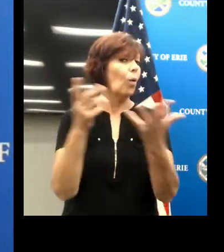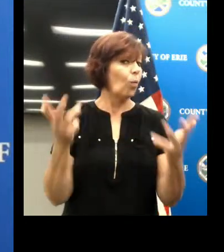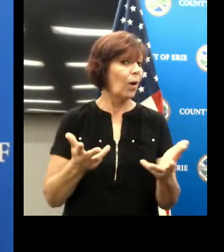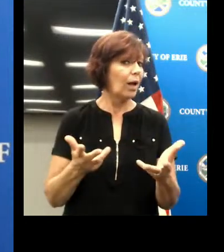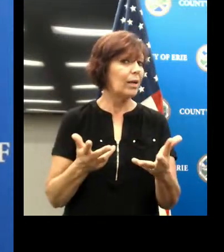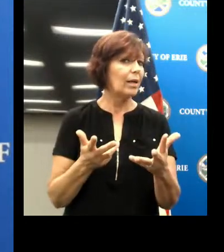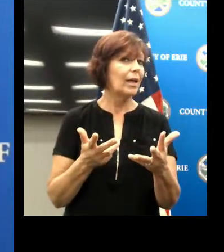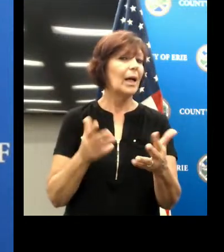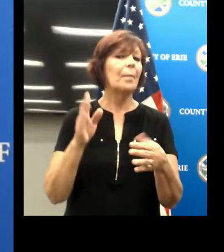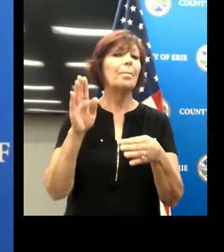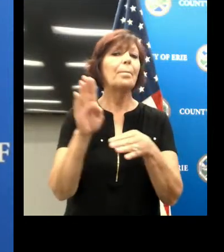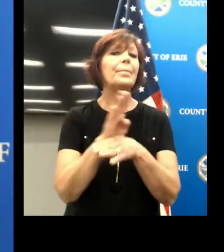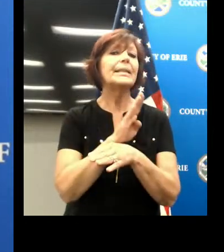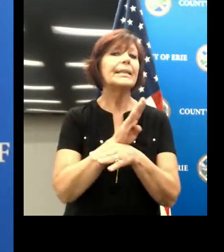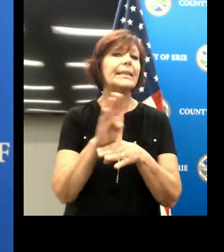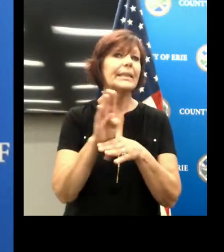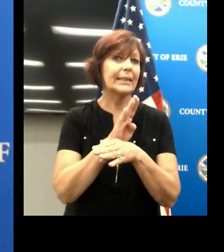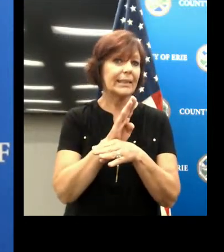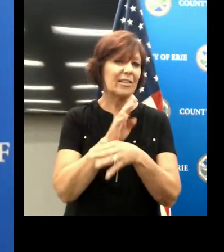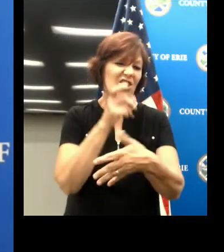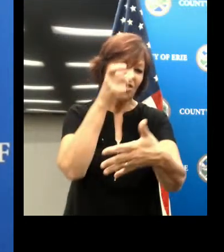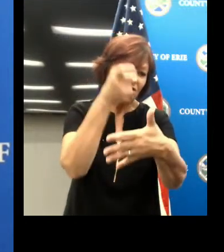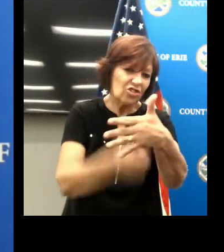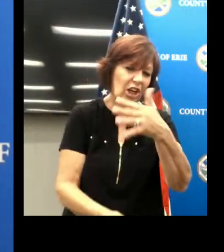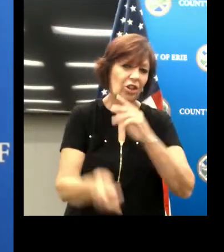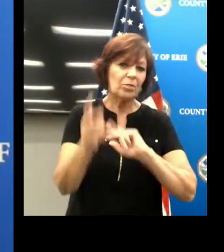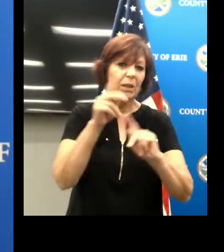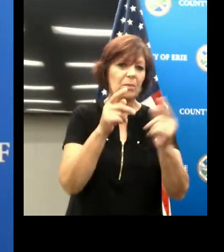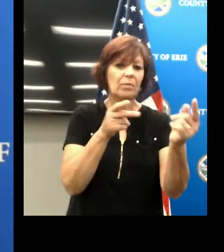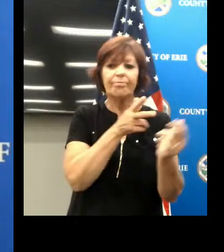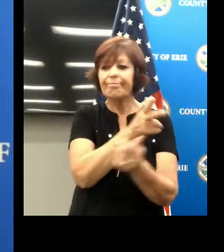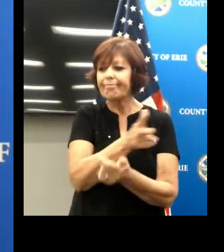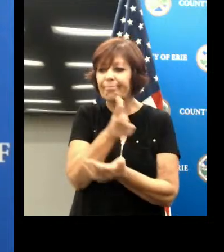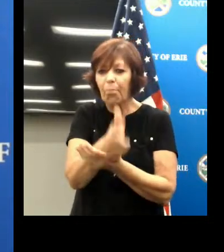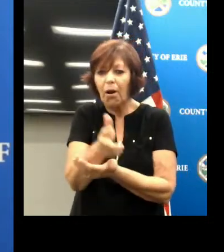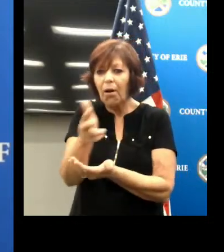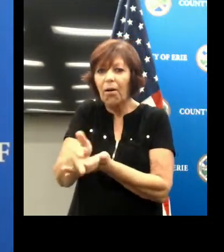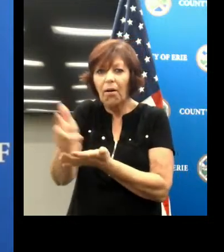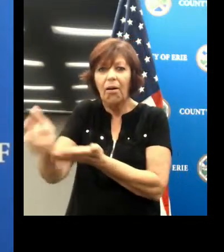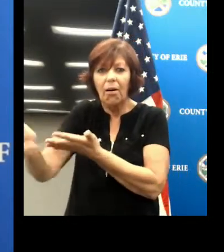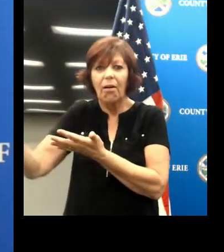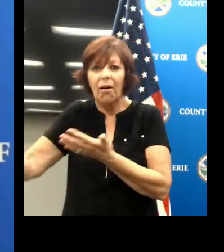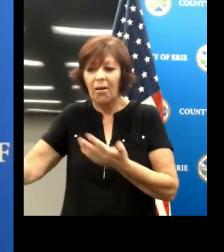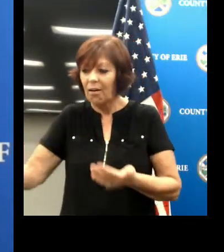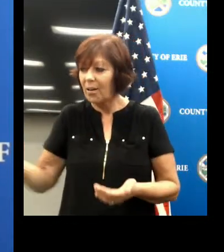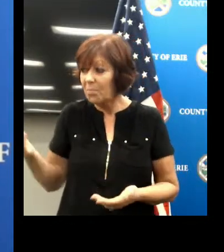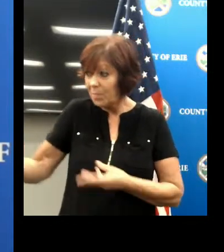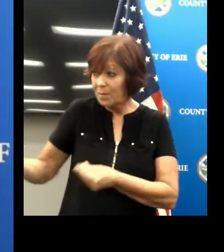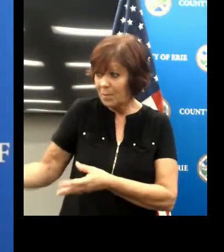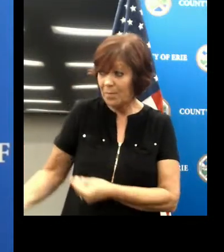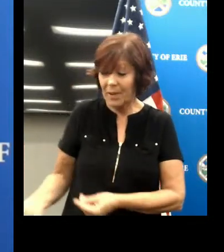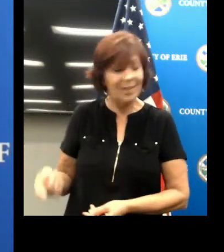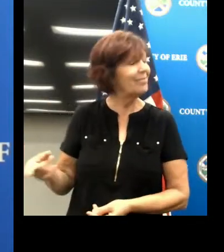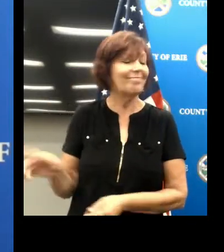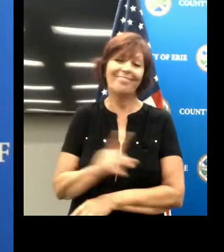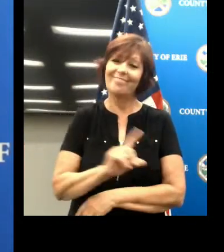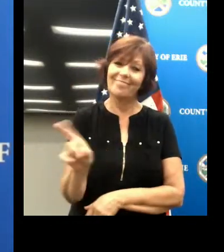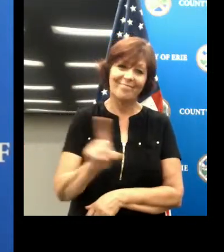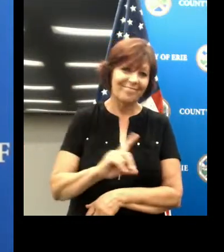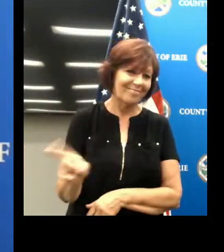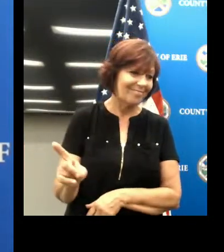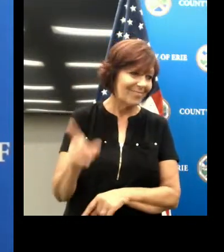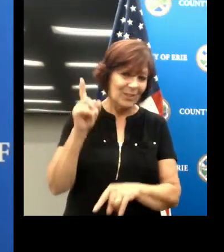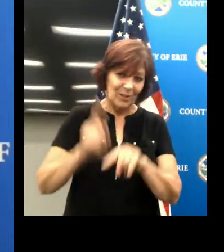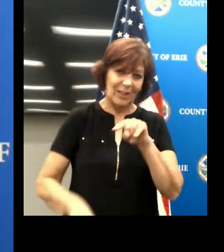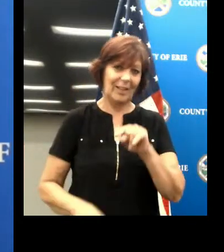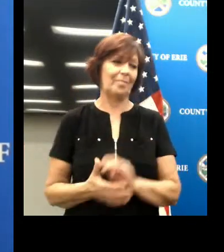is a business from charging someone to actually go onto their premises to park there and